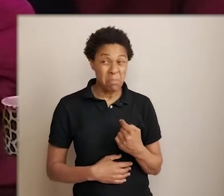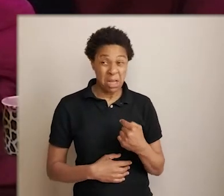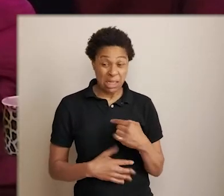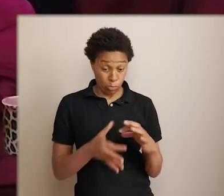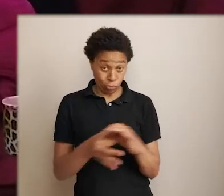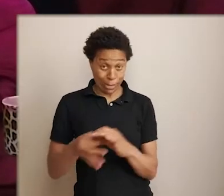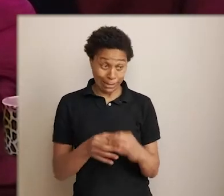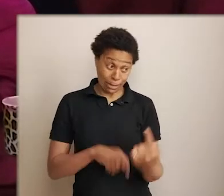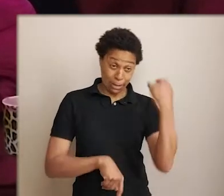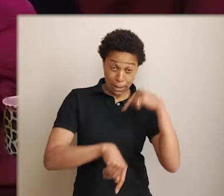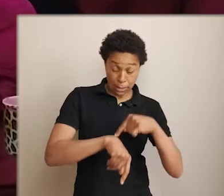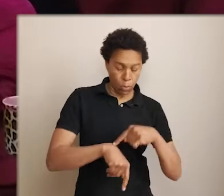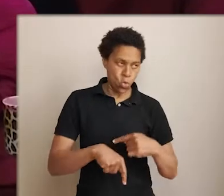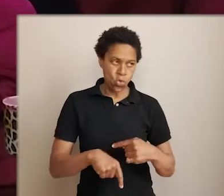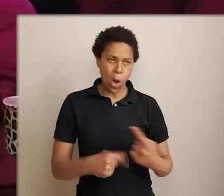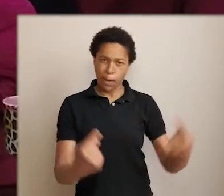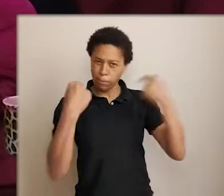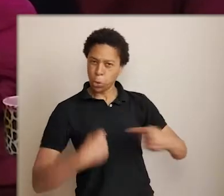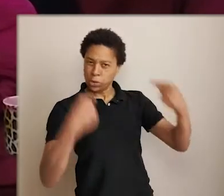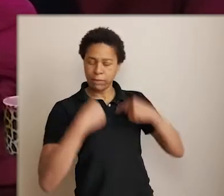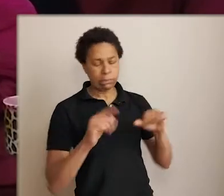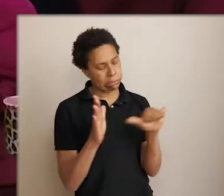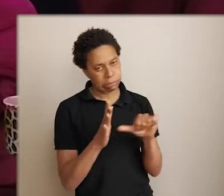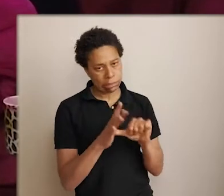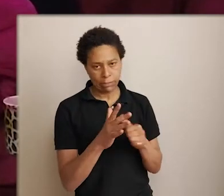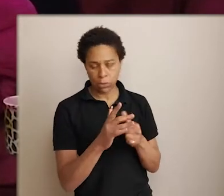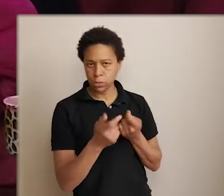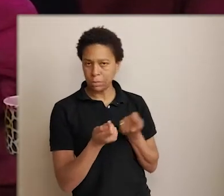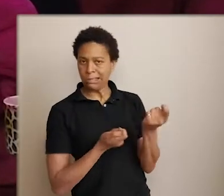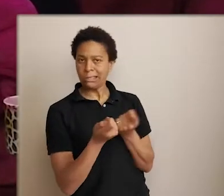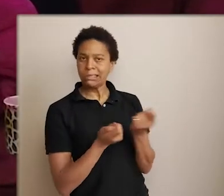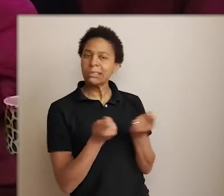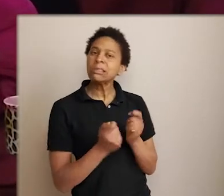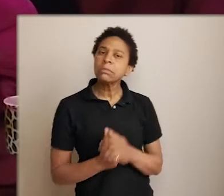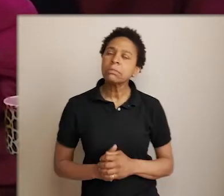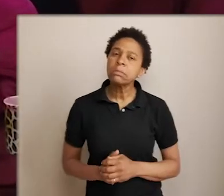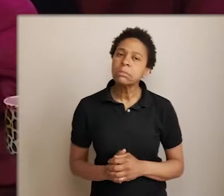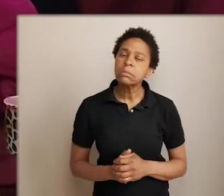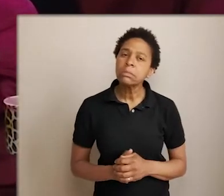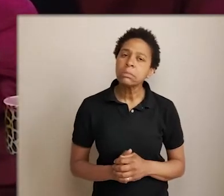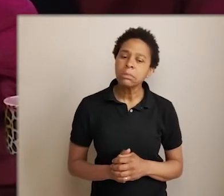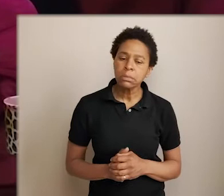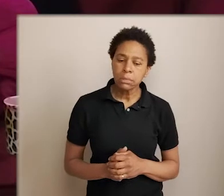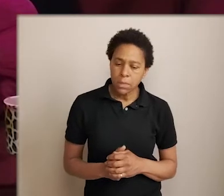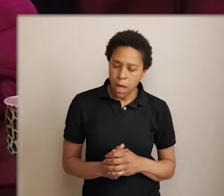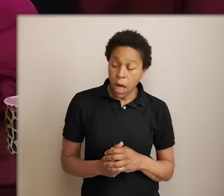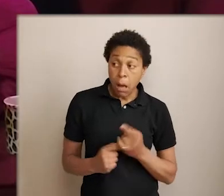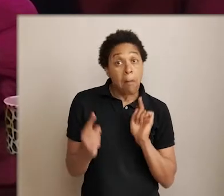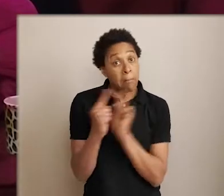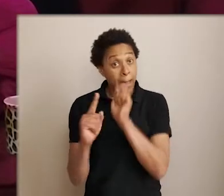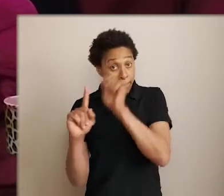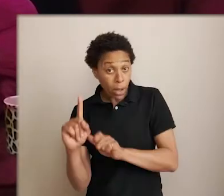difficult relationship and it was very hard to deal with. I'd met somebody